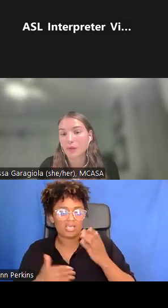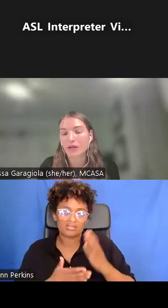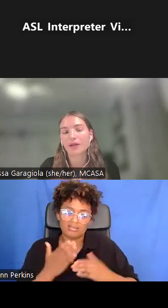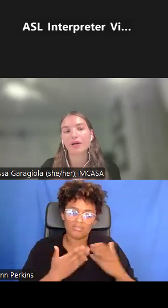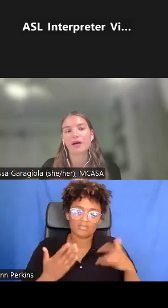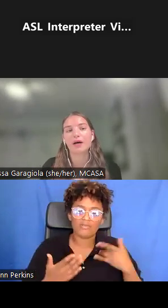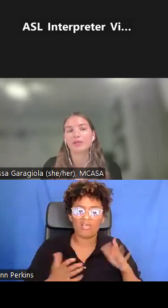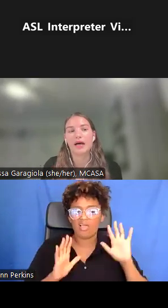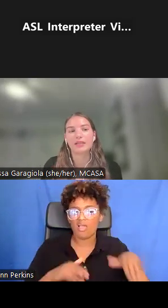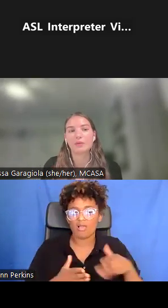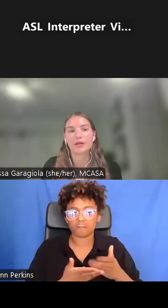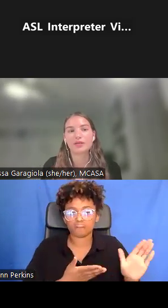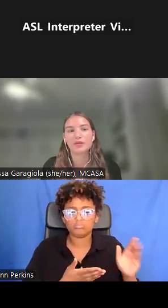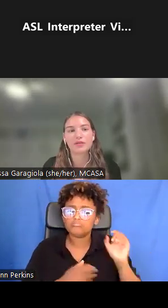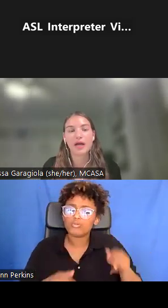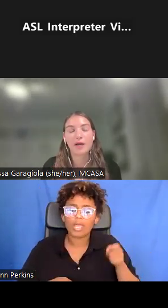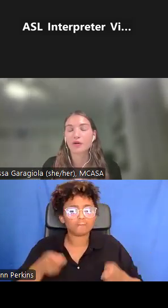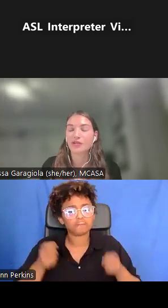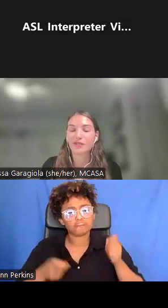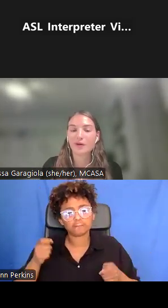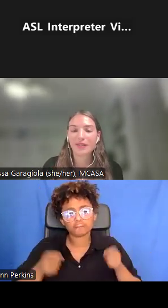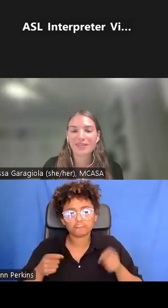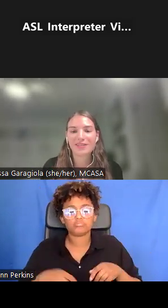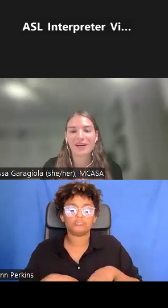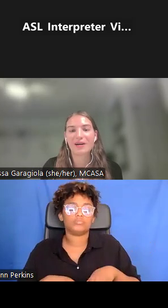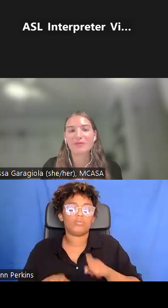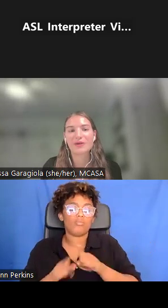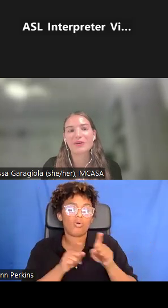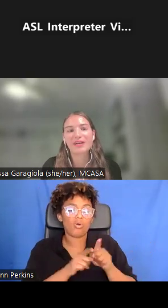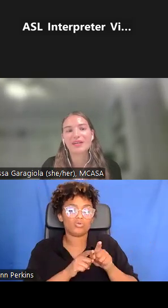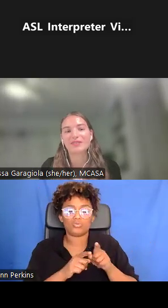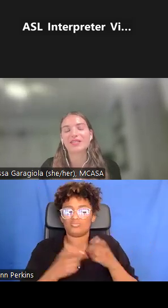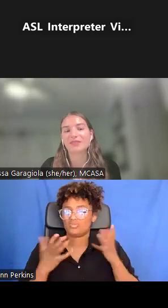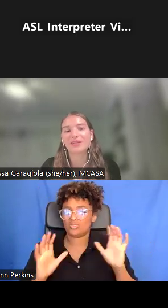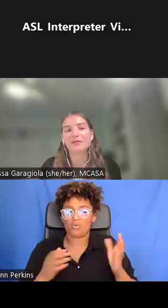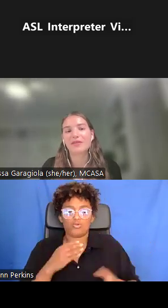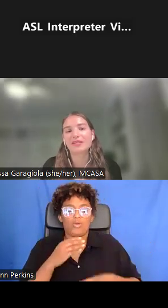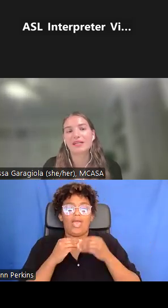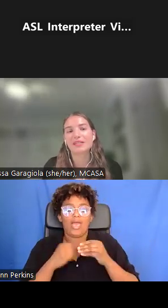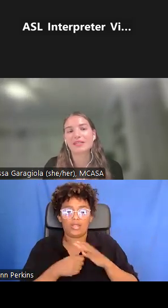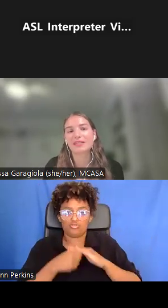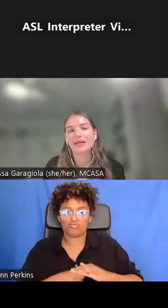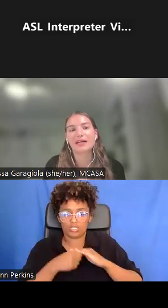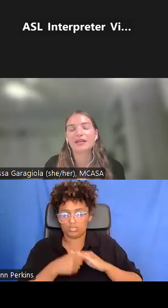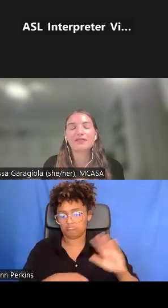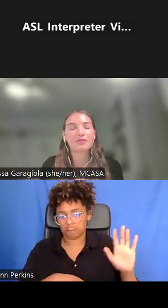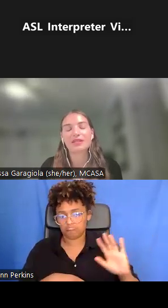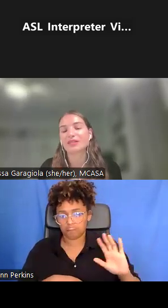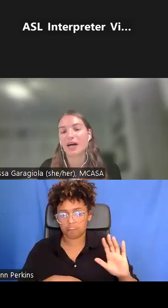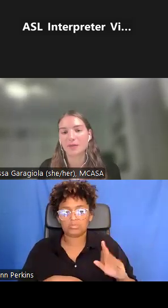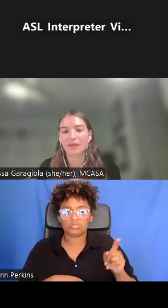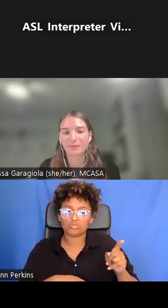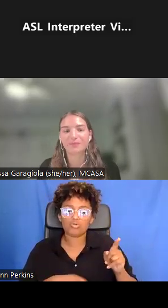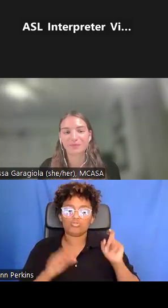actually doing it. The last thing we want to do is add more stress to our plates. So just definitely think about this as a living,